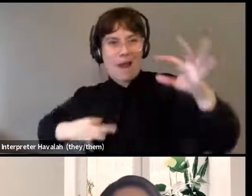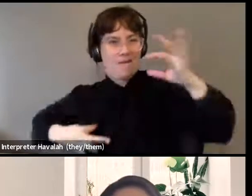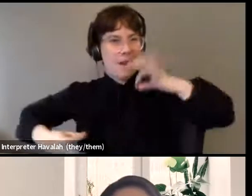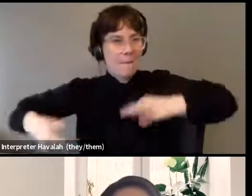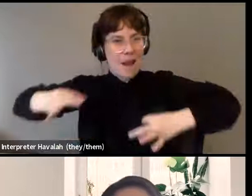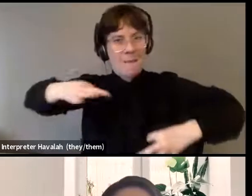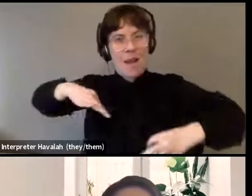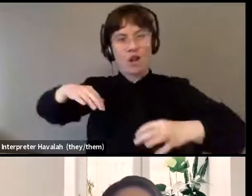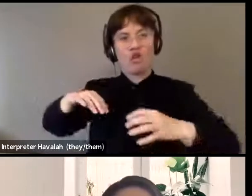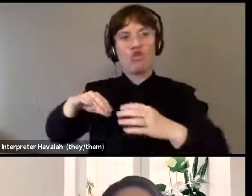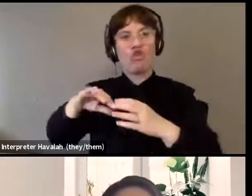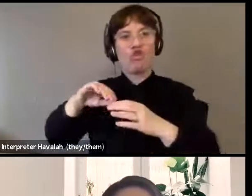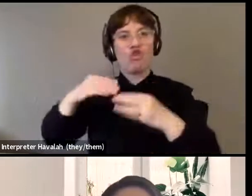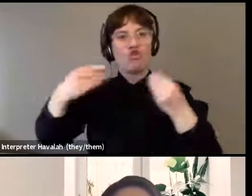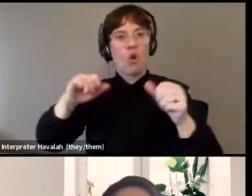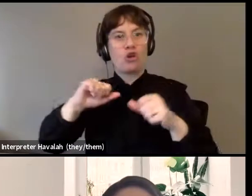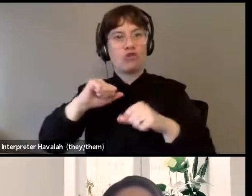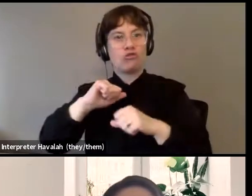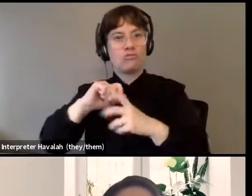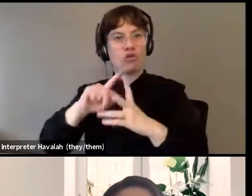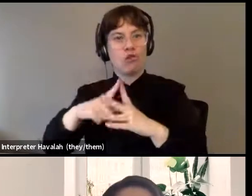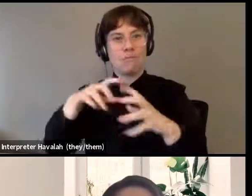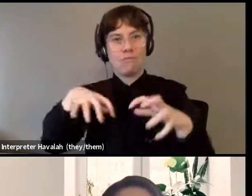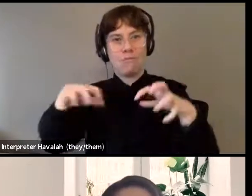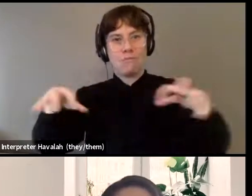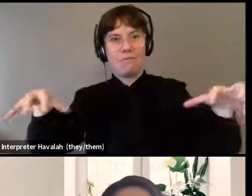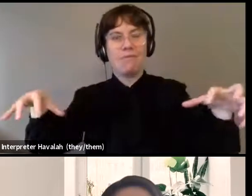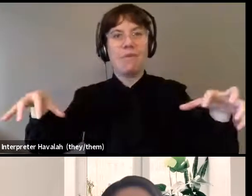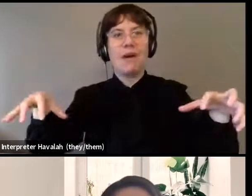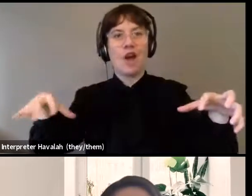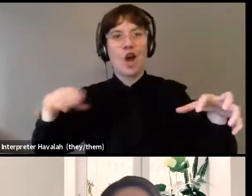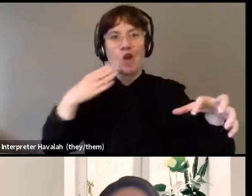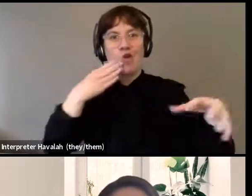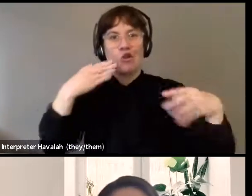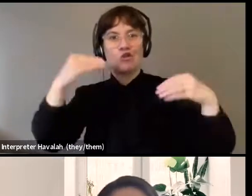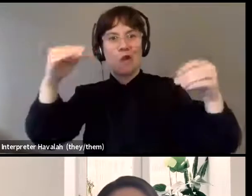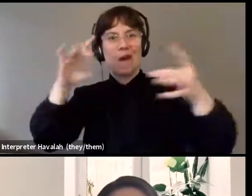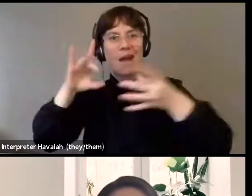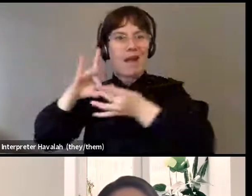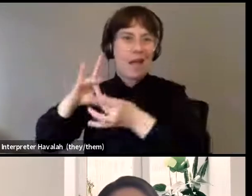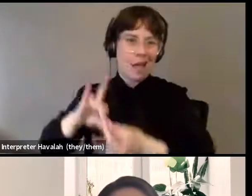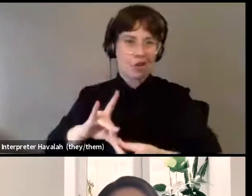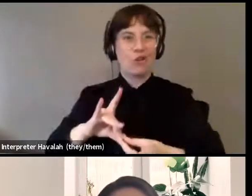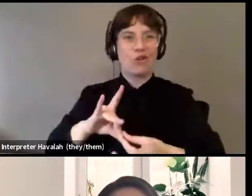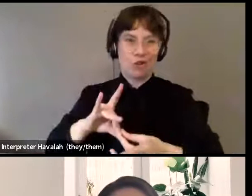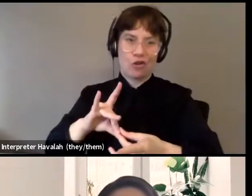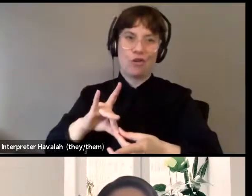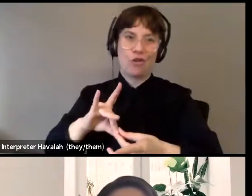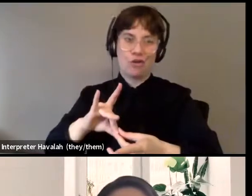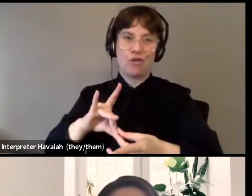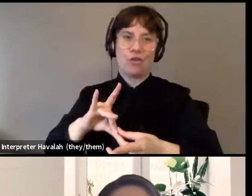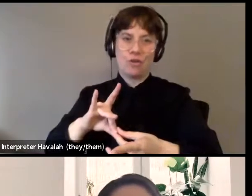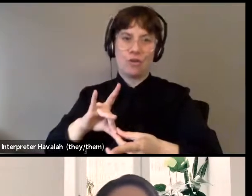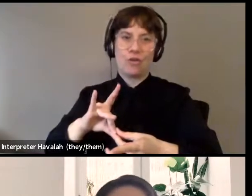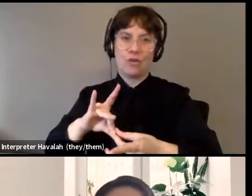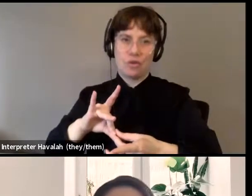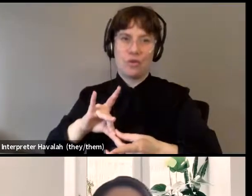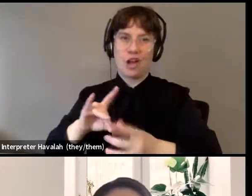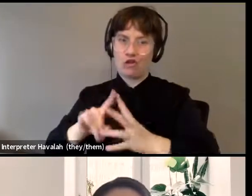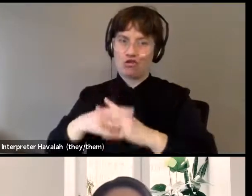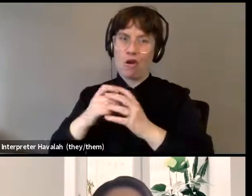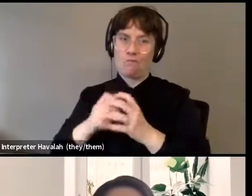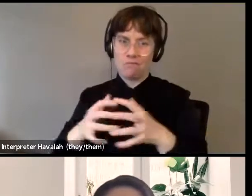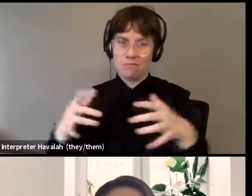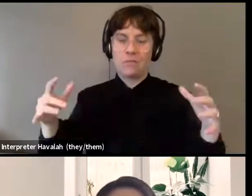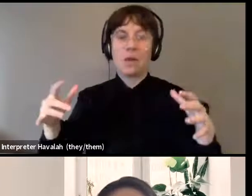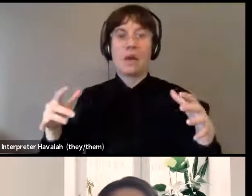cluster together. And so a grocery store is that anchor that often brings that. A grocery store can also help improve